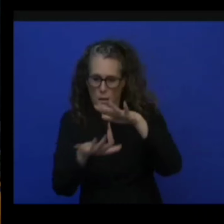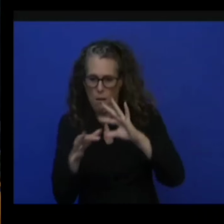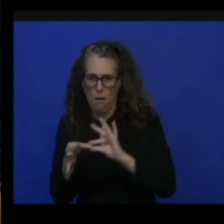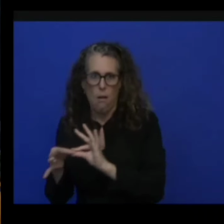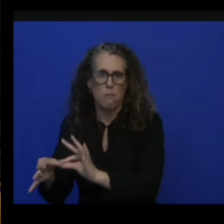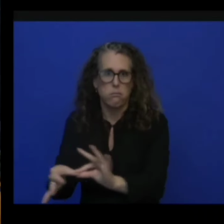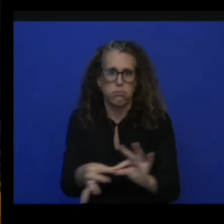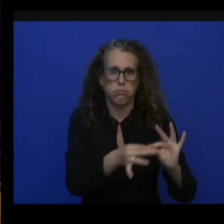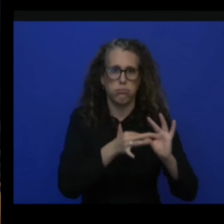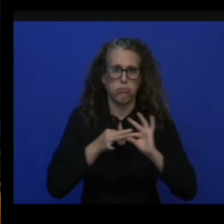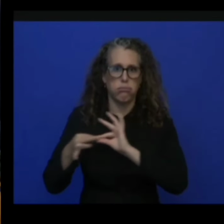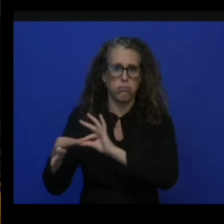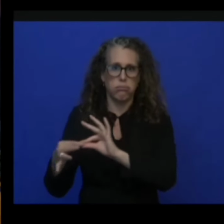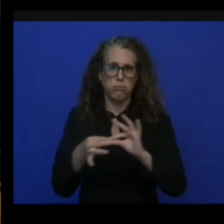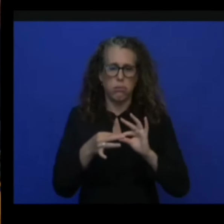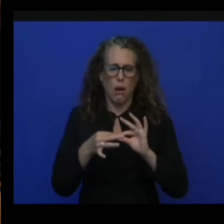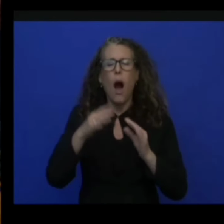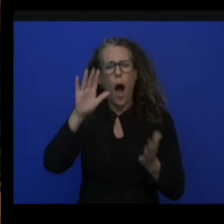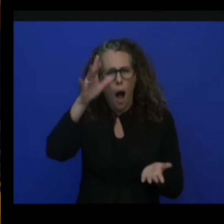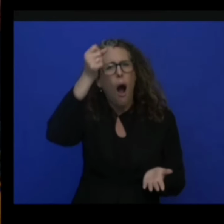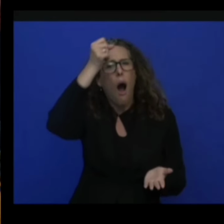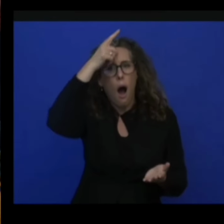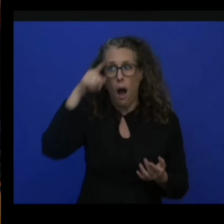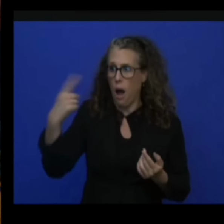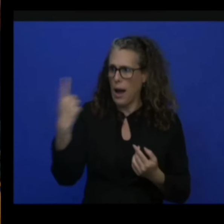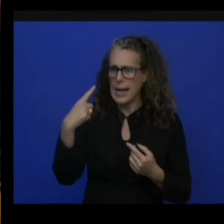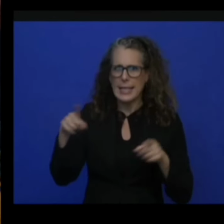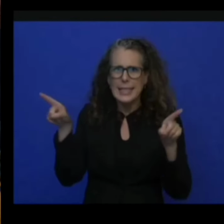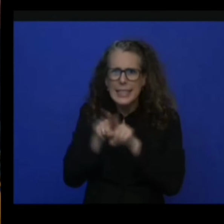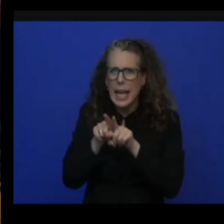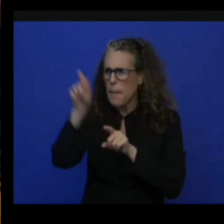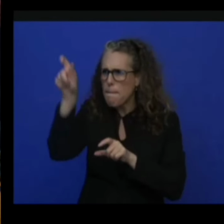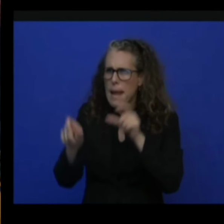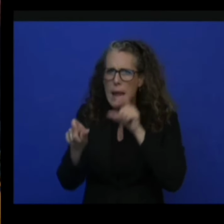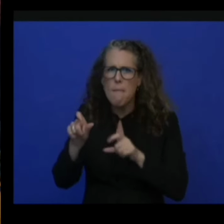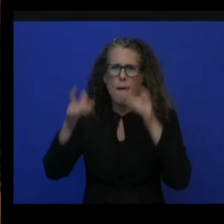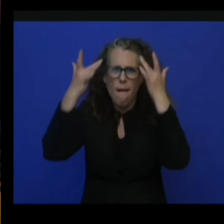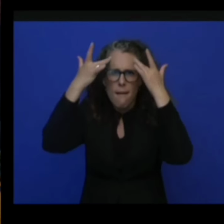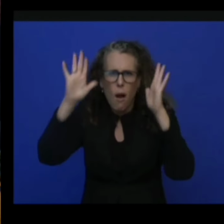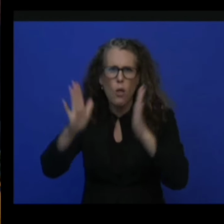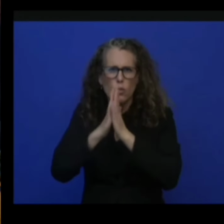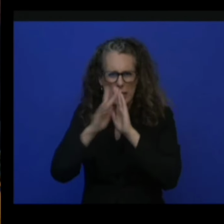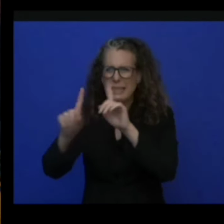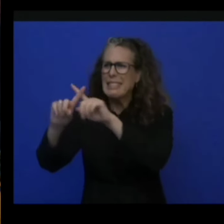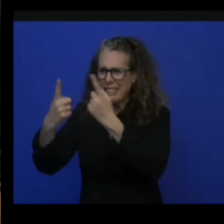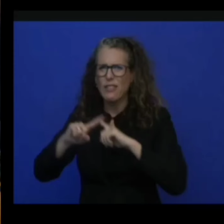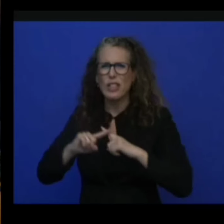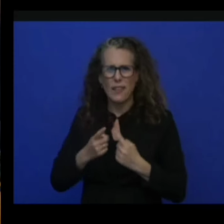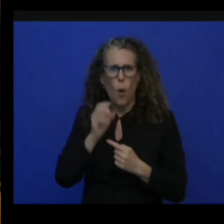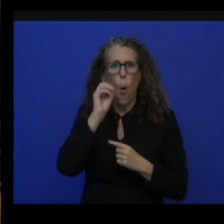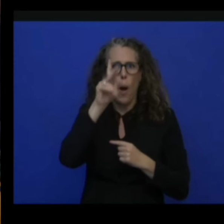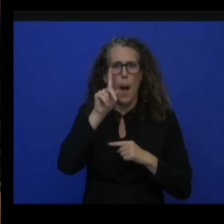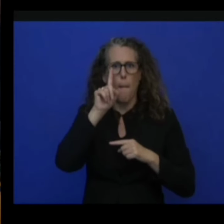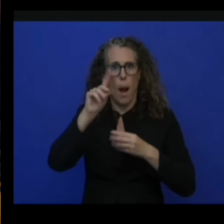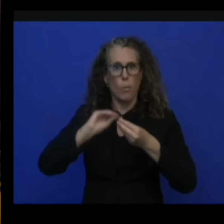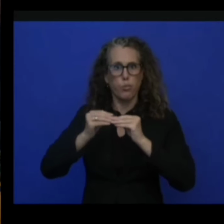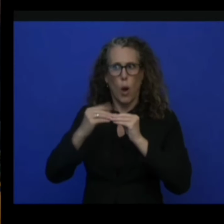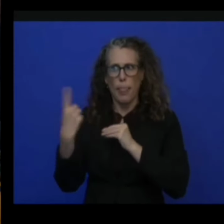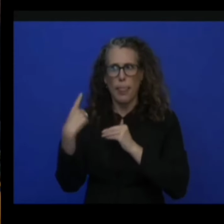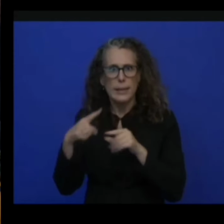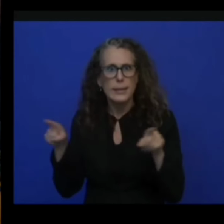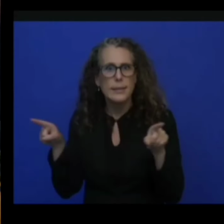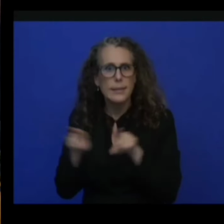notwithstanding our differences, ought to be reflected in agreements we can reach as measured by